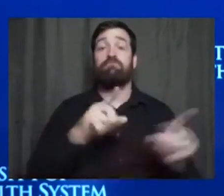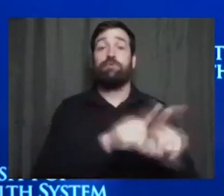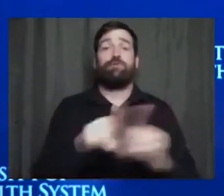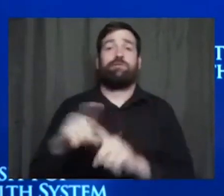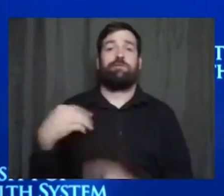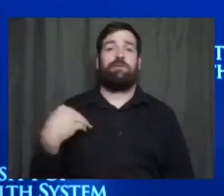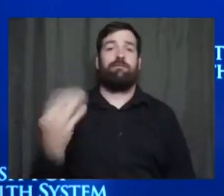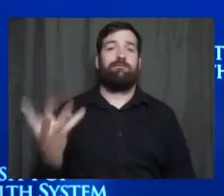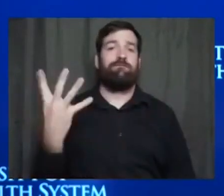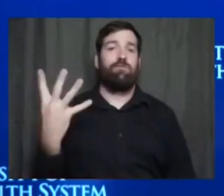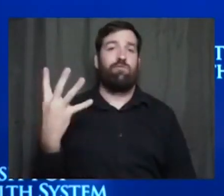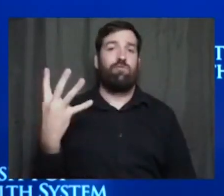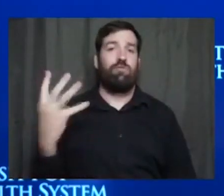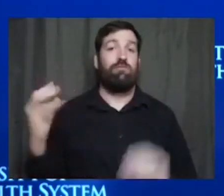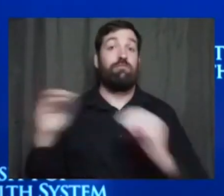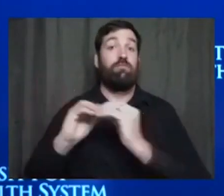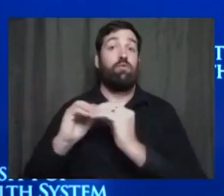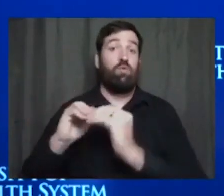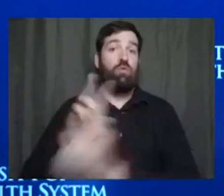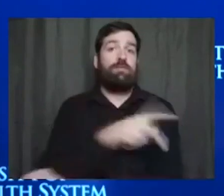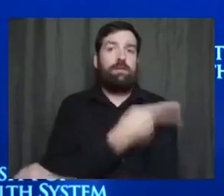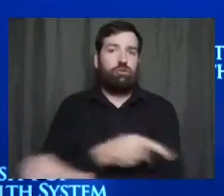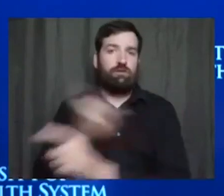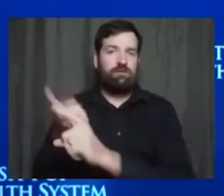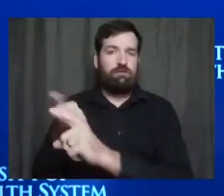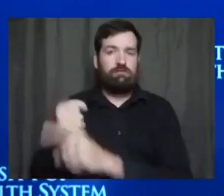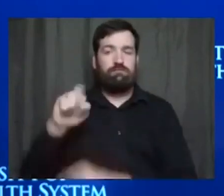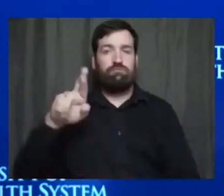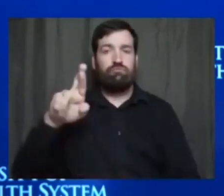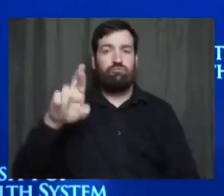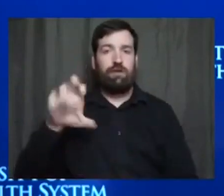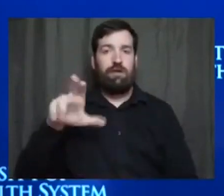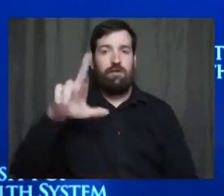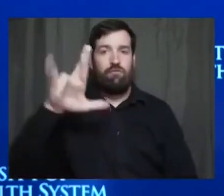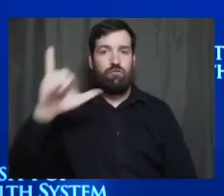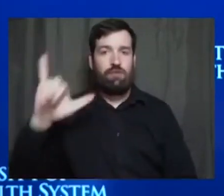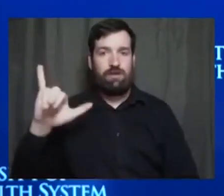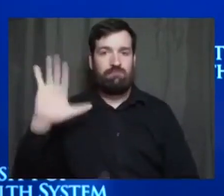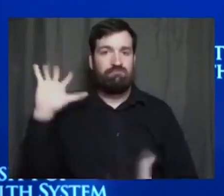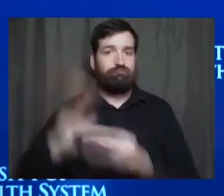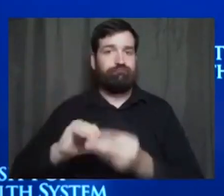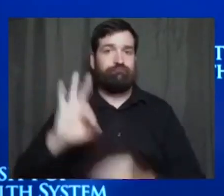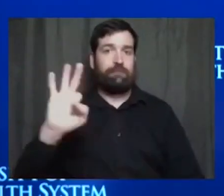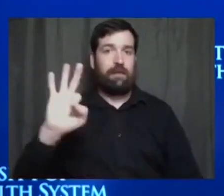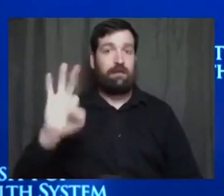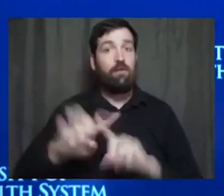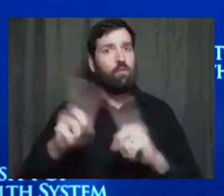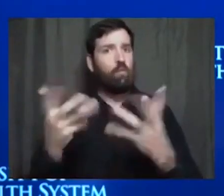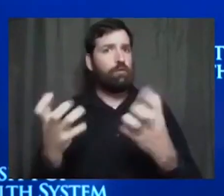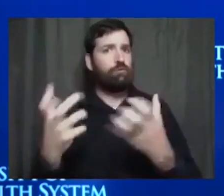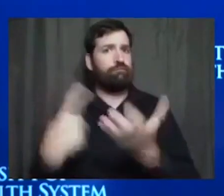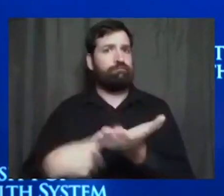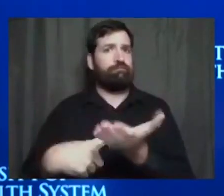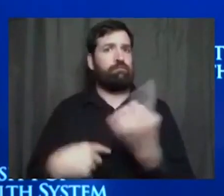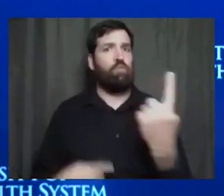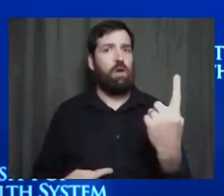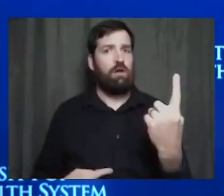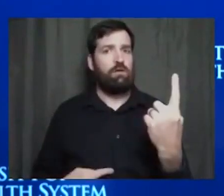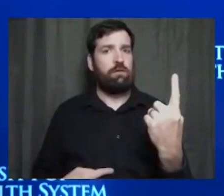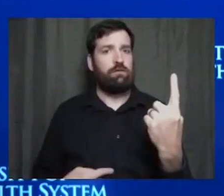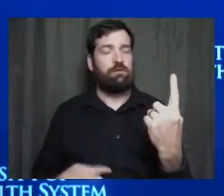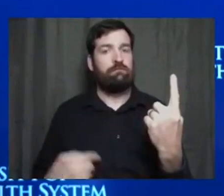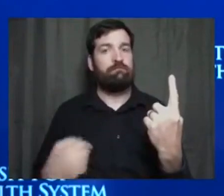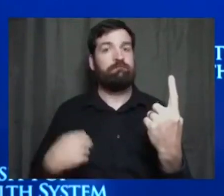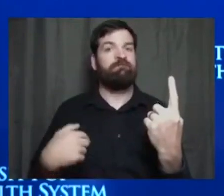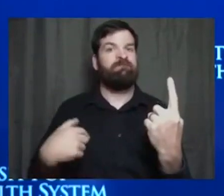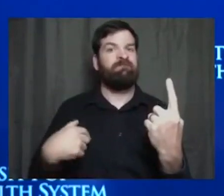additional patients in recovery, so a total of 9 patients. But I want to talk about one patient in particular. I am on service this week